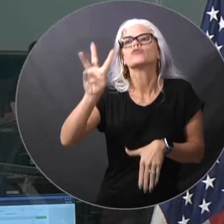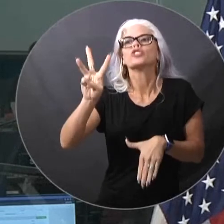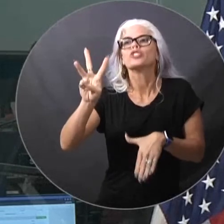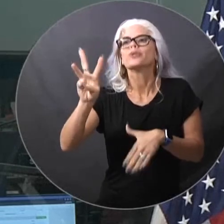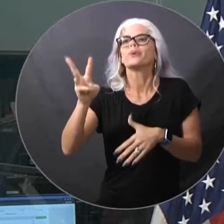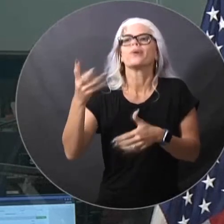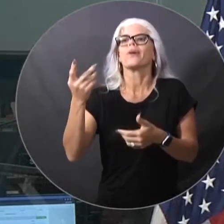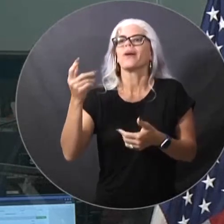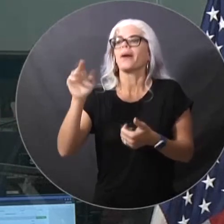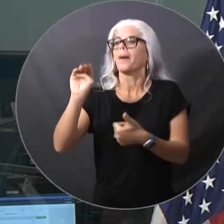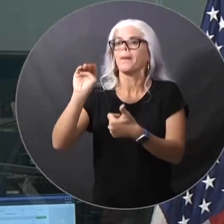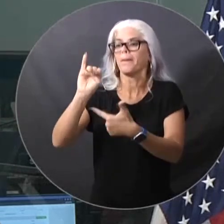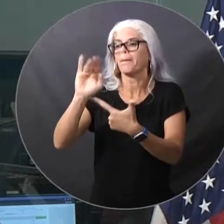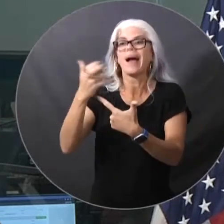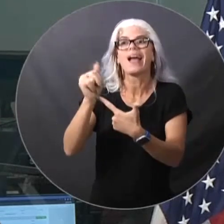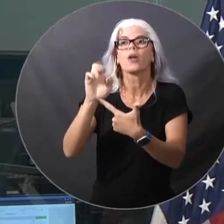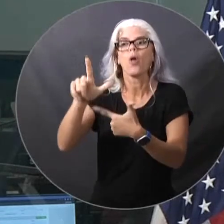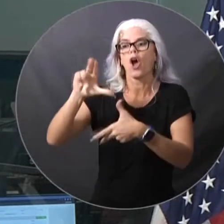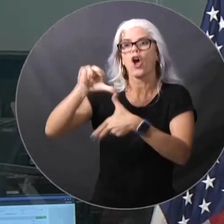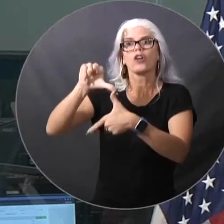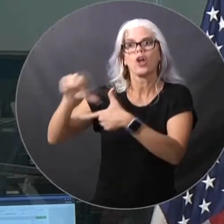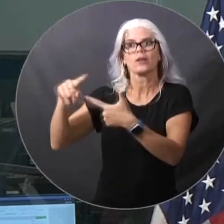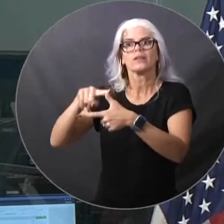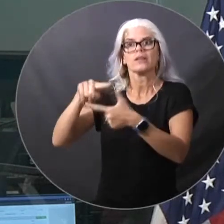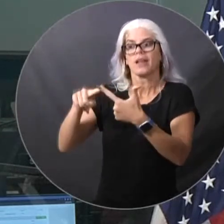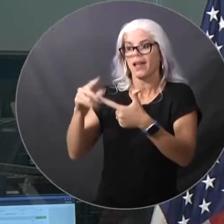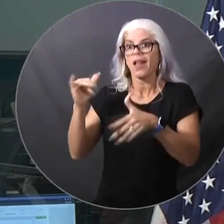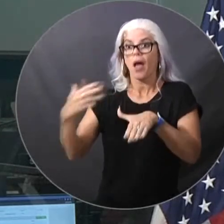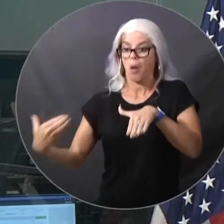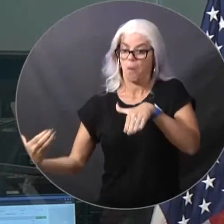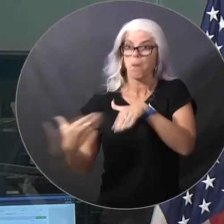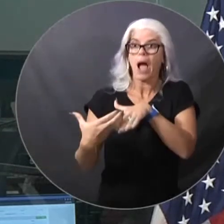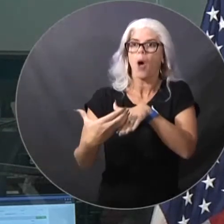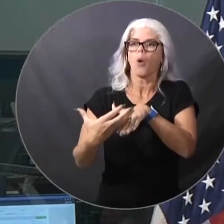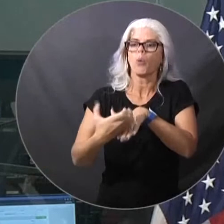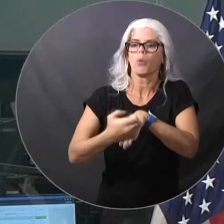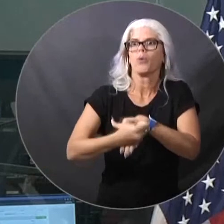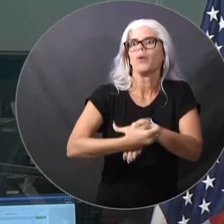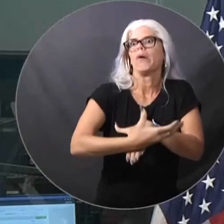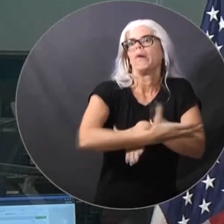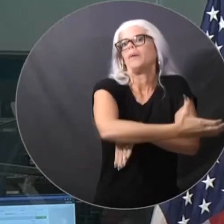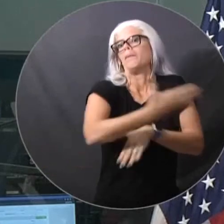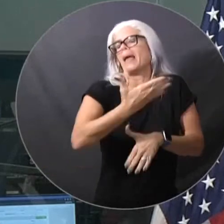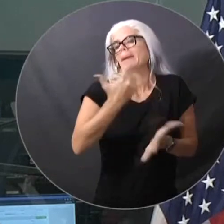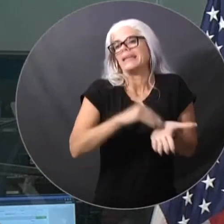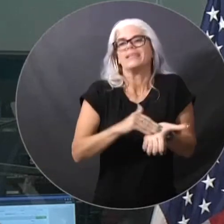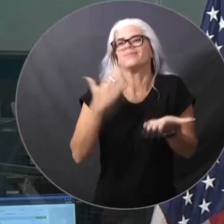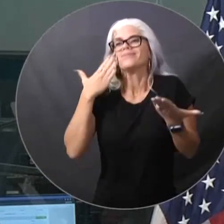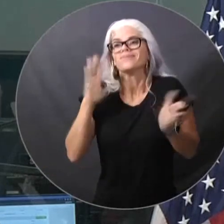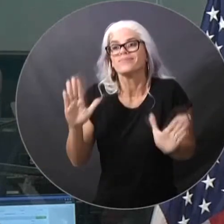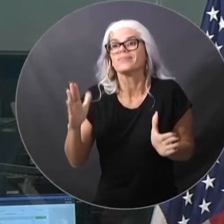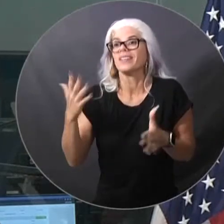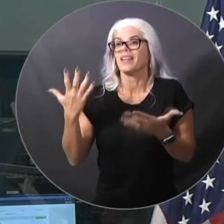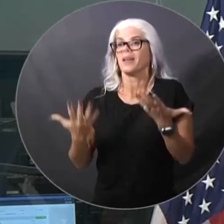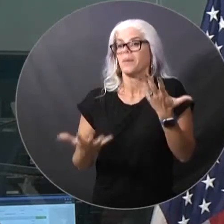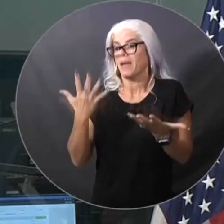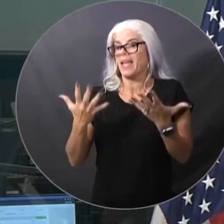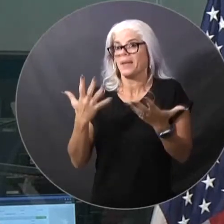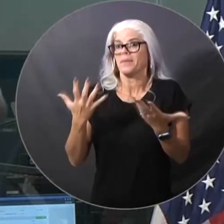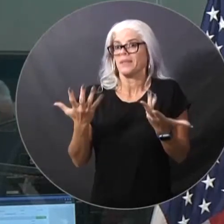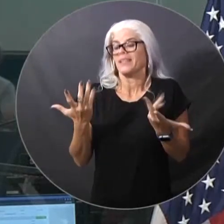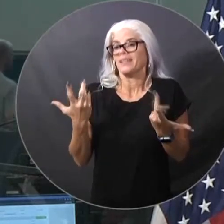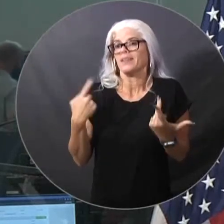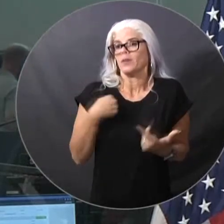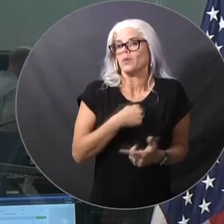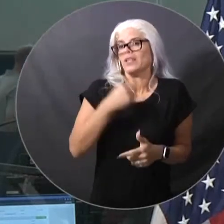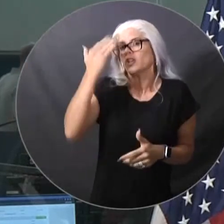intensity. I think we're going to end up seeing that. It may end up being a Category 5, but at a minimum, it's going to be a very strong